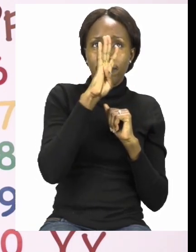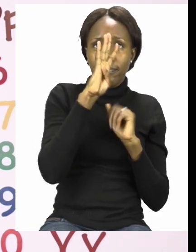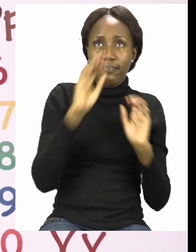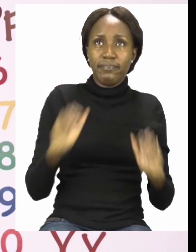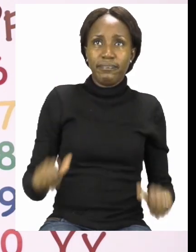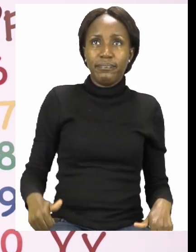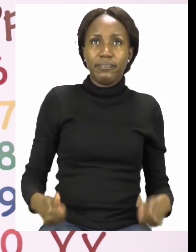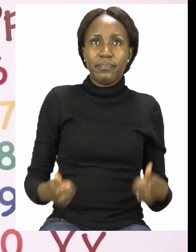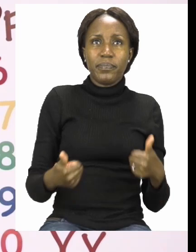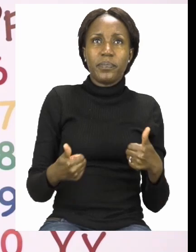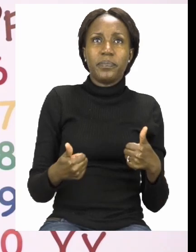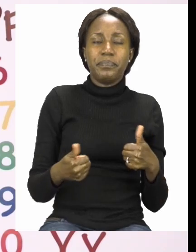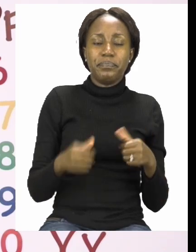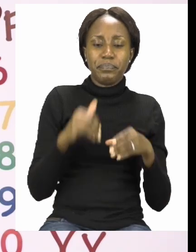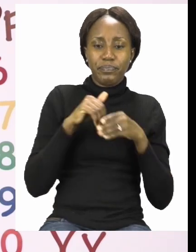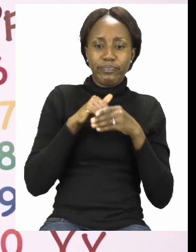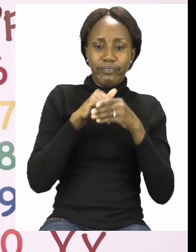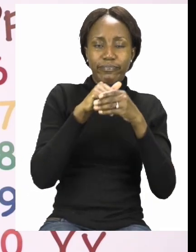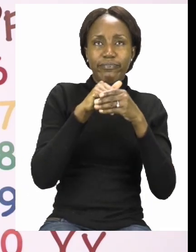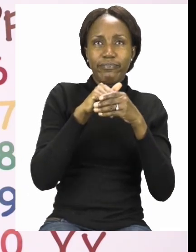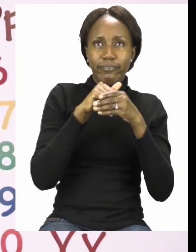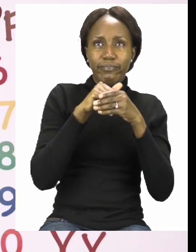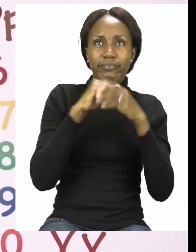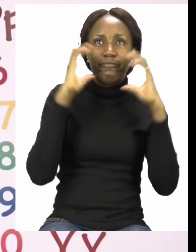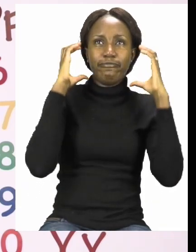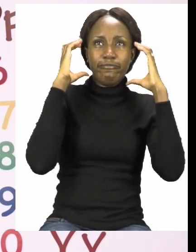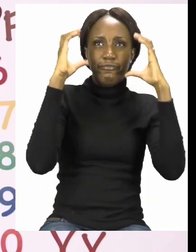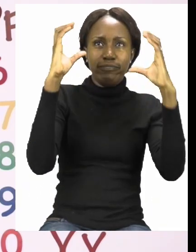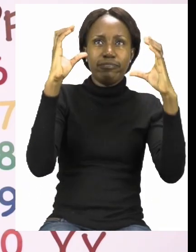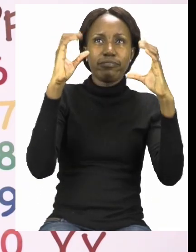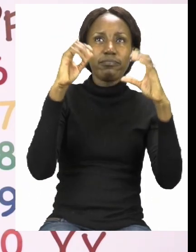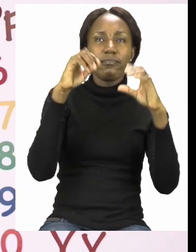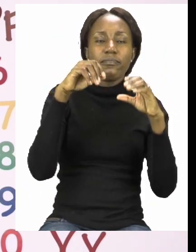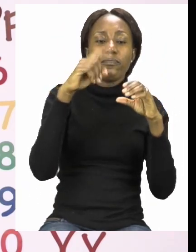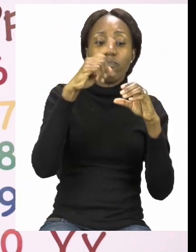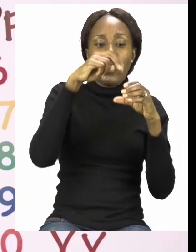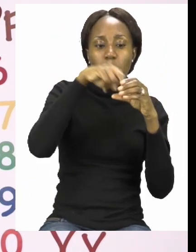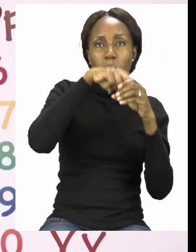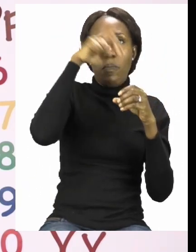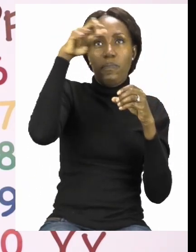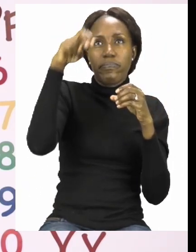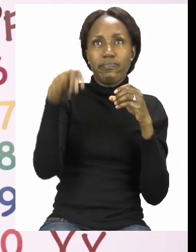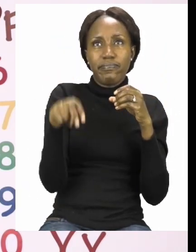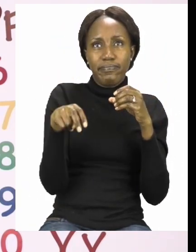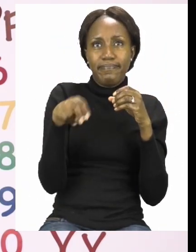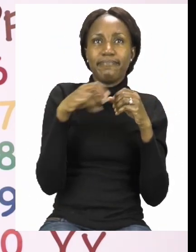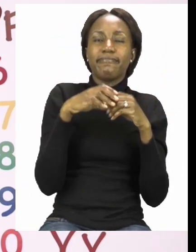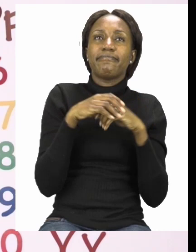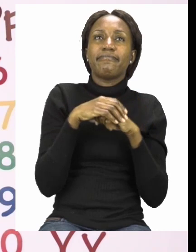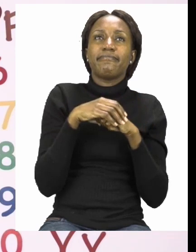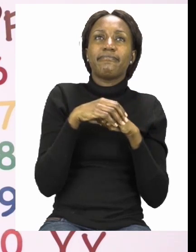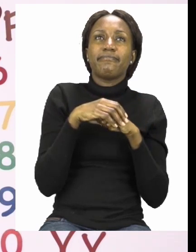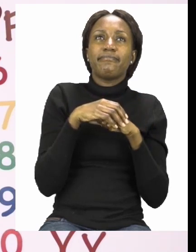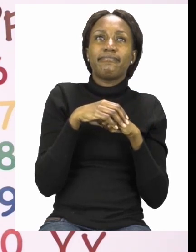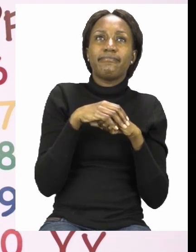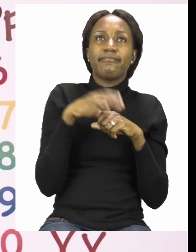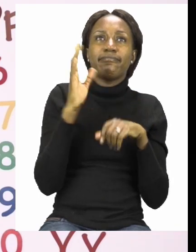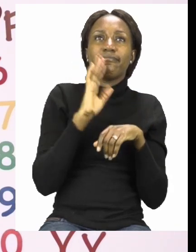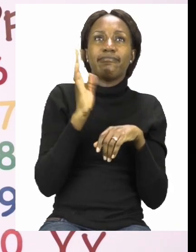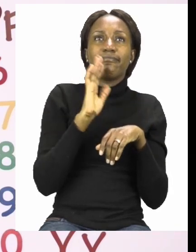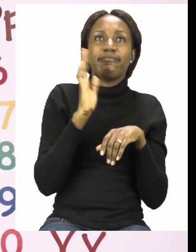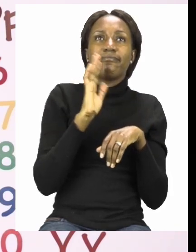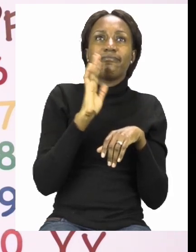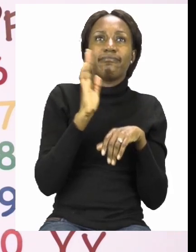4 boys on the bus, and then one gets off at the bus stop. Bye, let's wave to